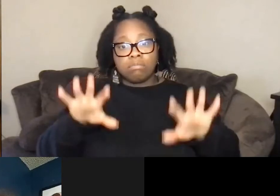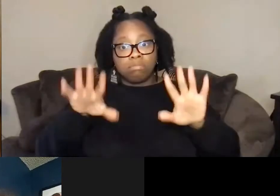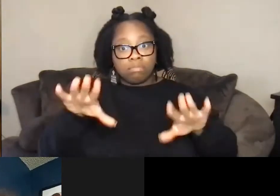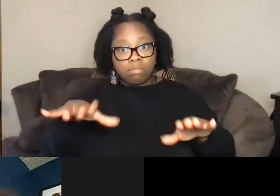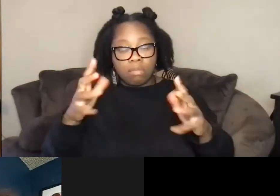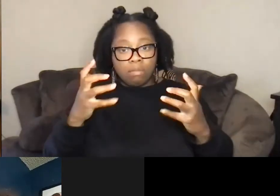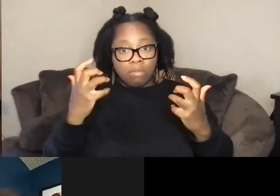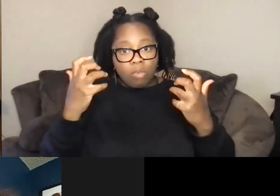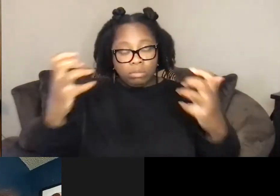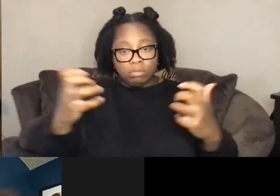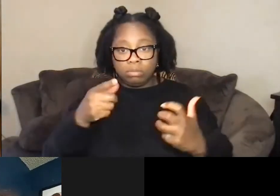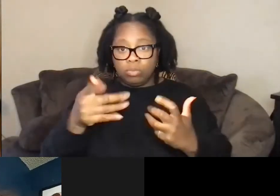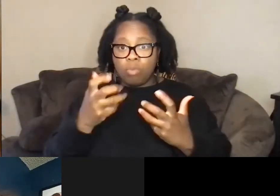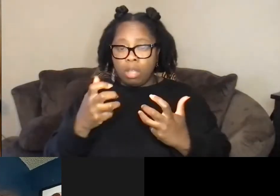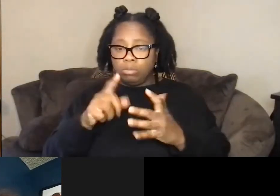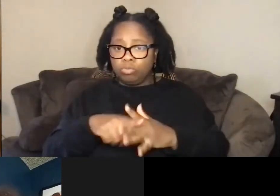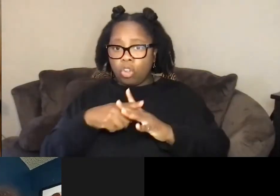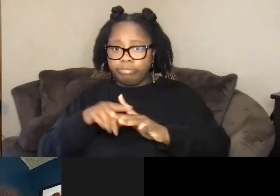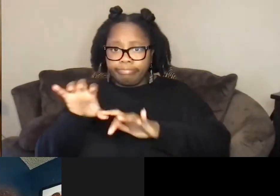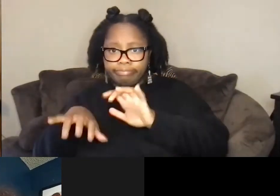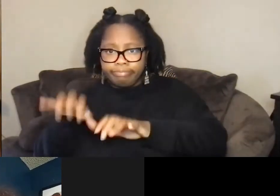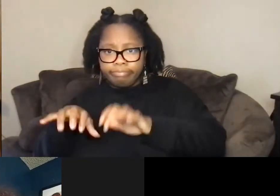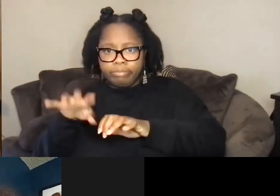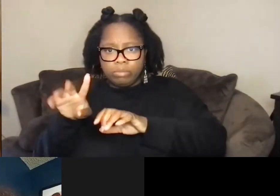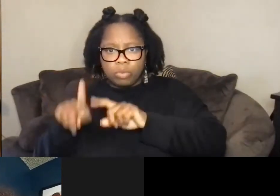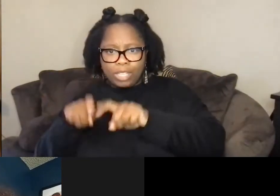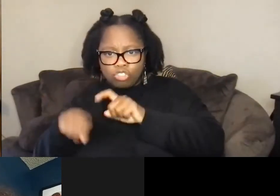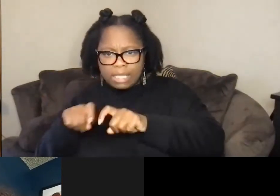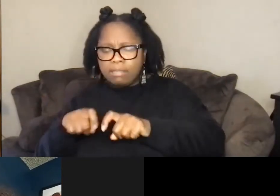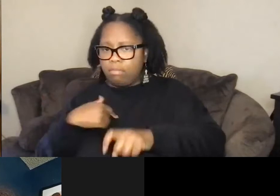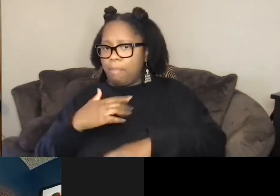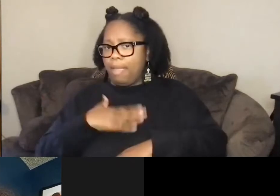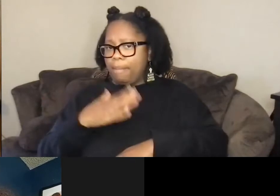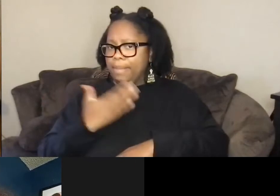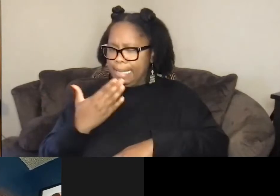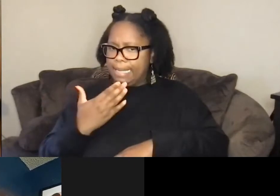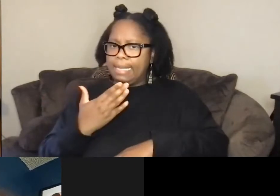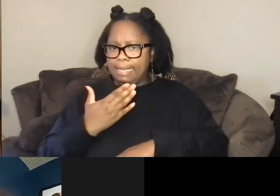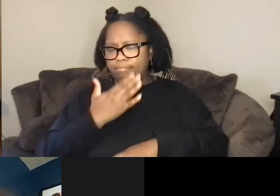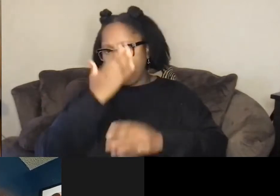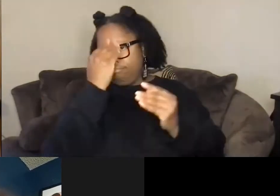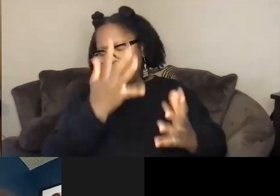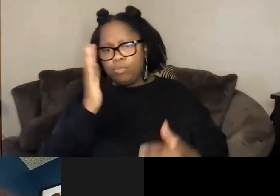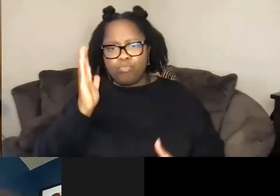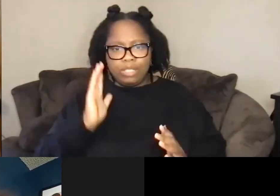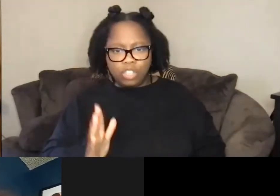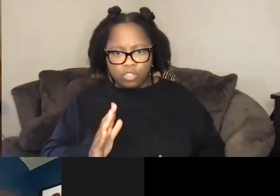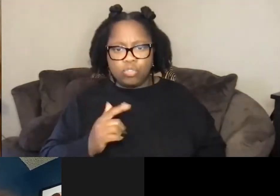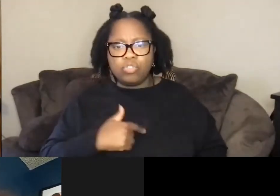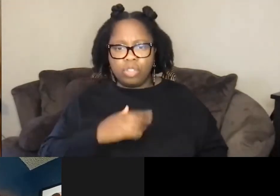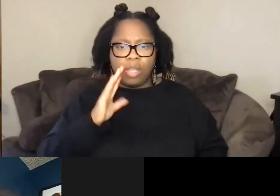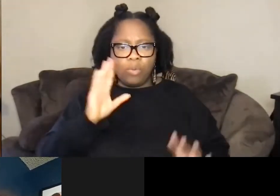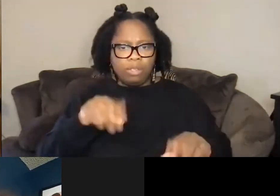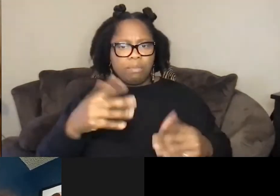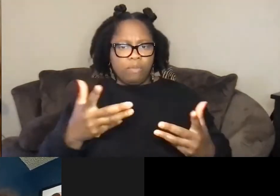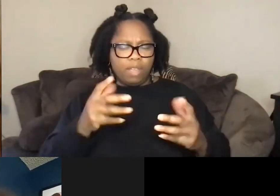you want to go ahead and start queuing up some questions in the chat, I'm happy to present those to our presenters. While I give you a second to do that,